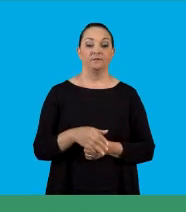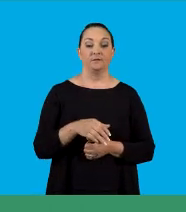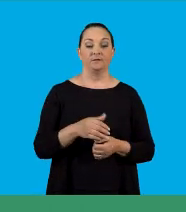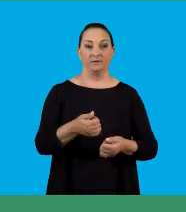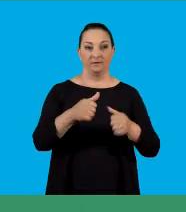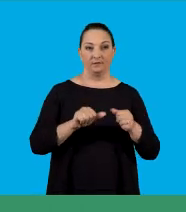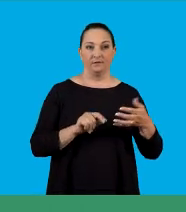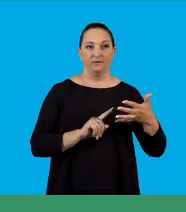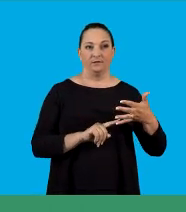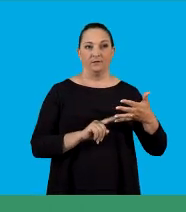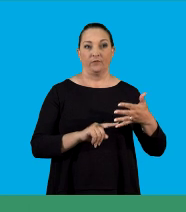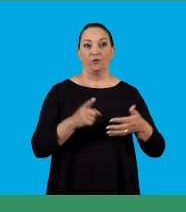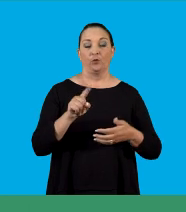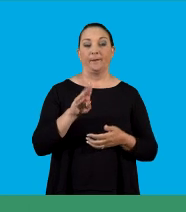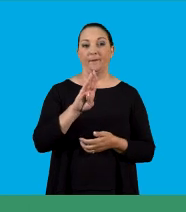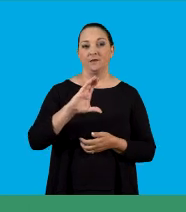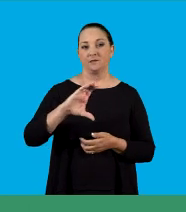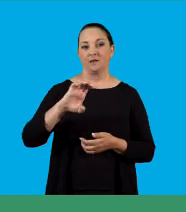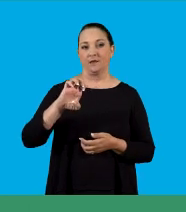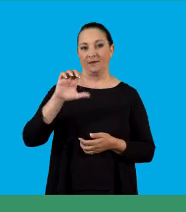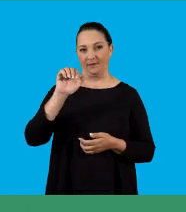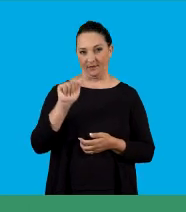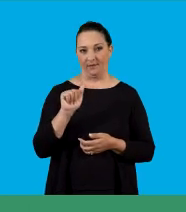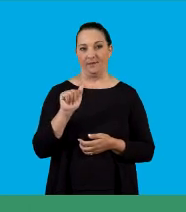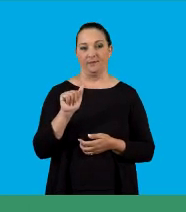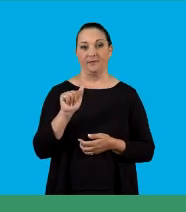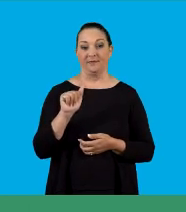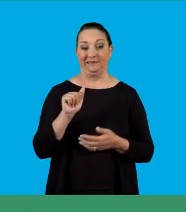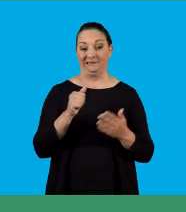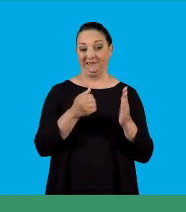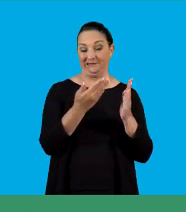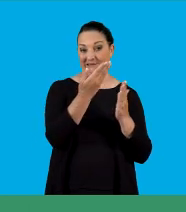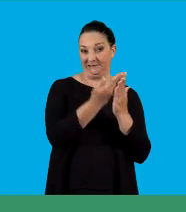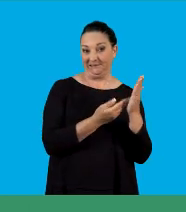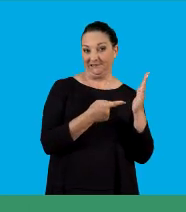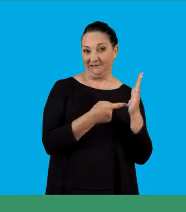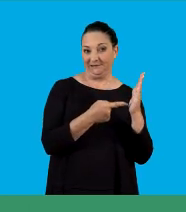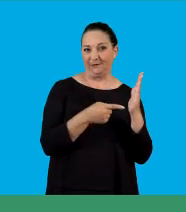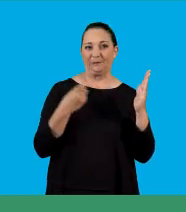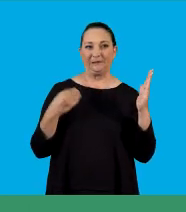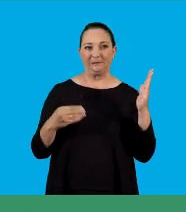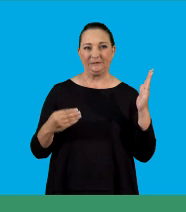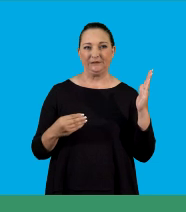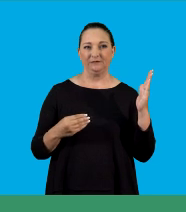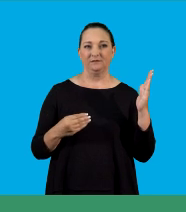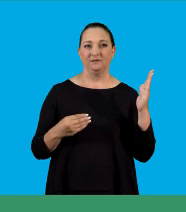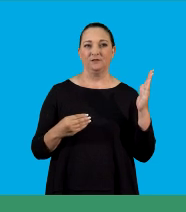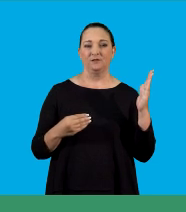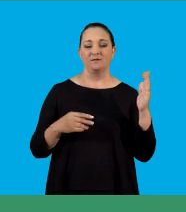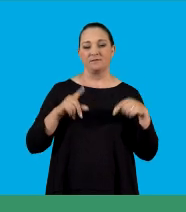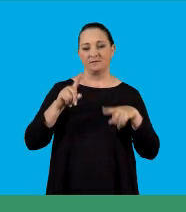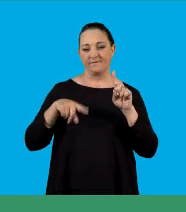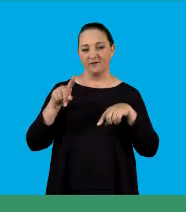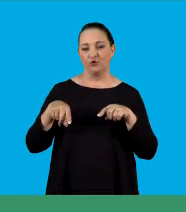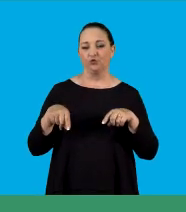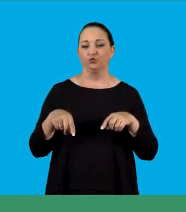BCA, please take note that we're referring to that. According to the BCA, businesses may use different